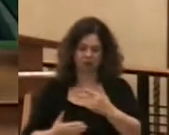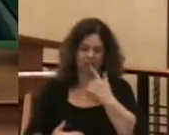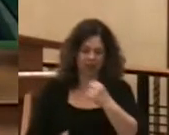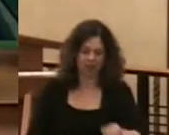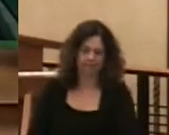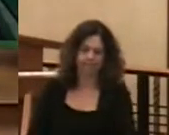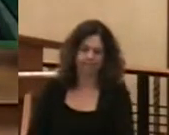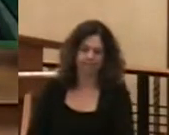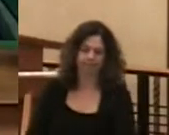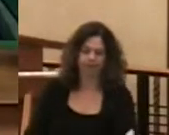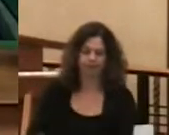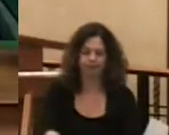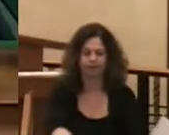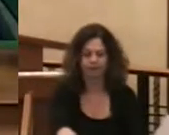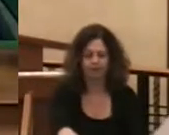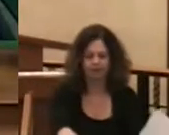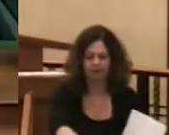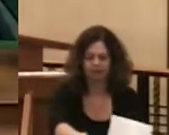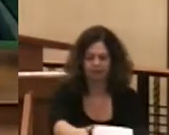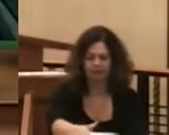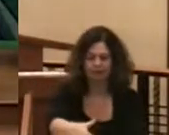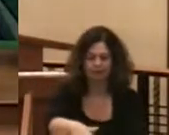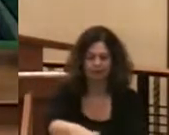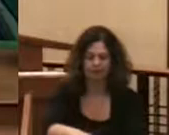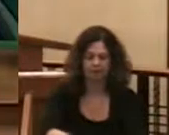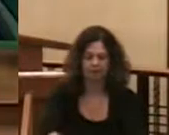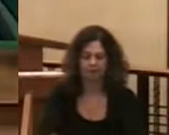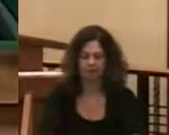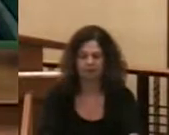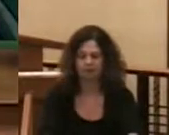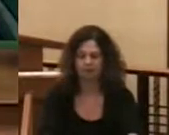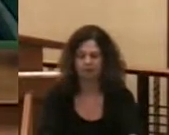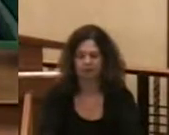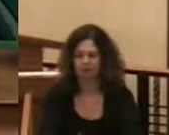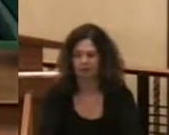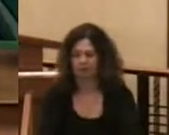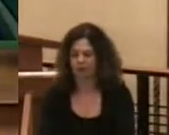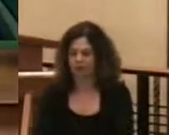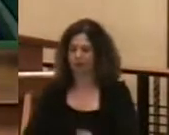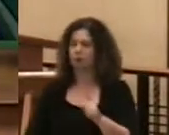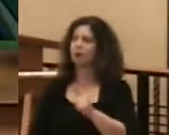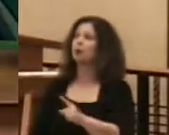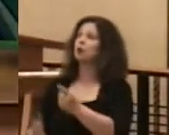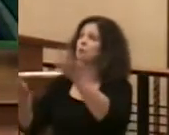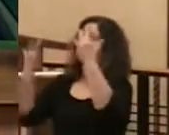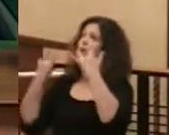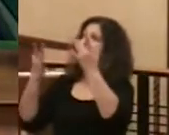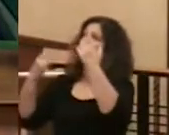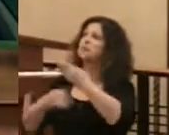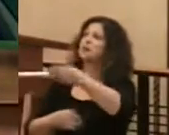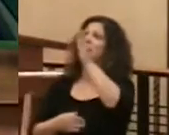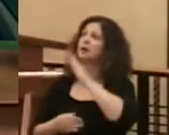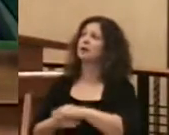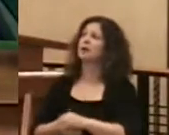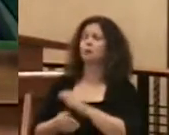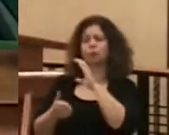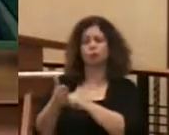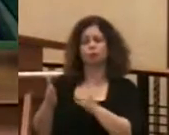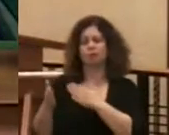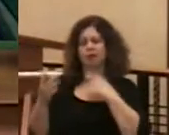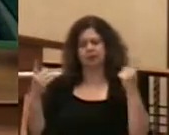Have mercy on me, O God, according to your steadfast love, according to your abundant mercy, blot out